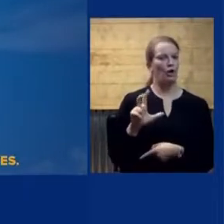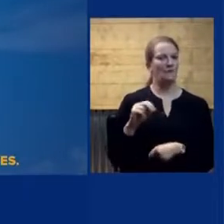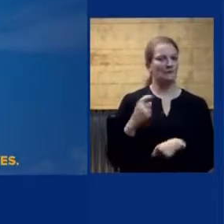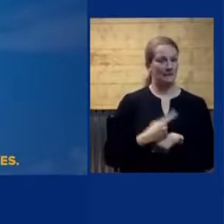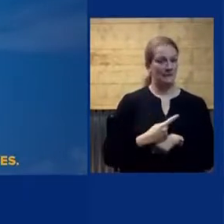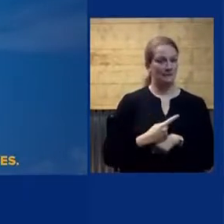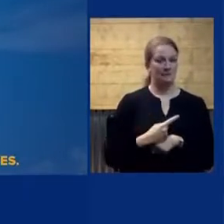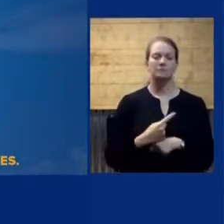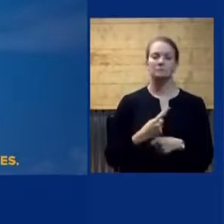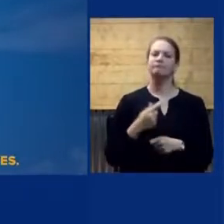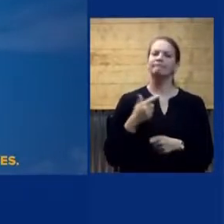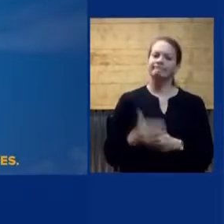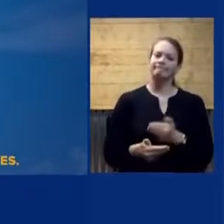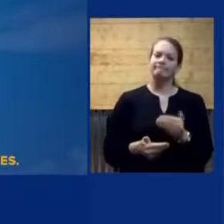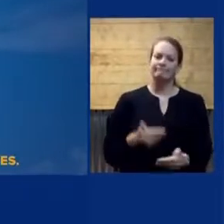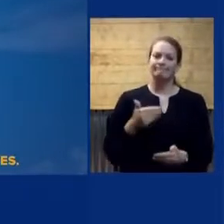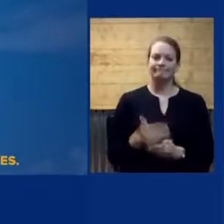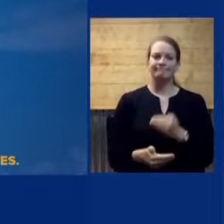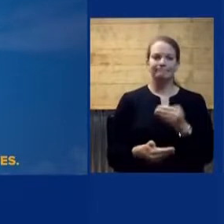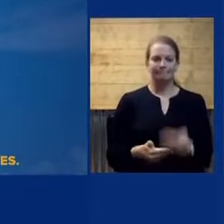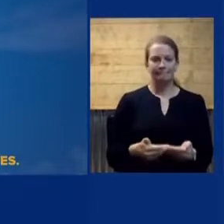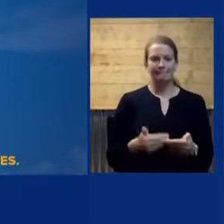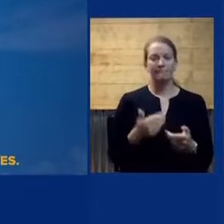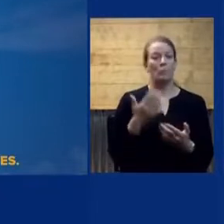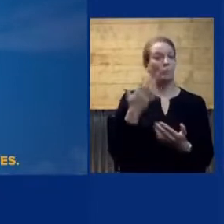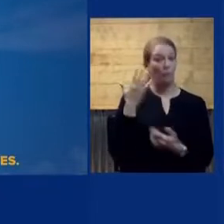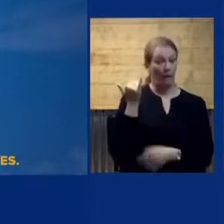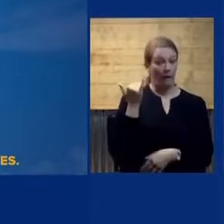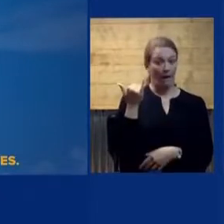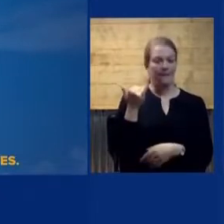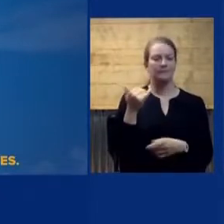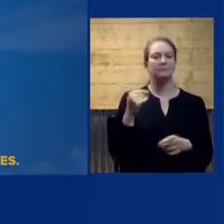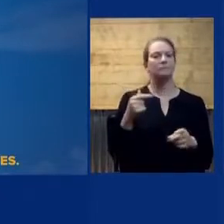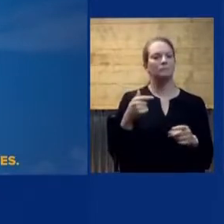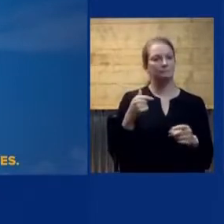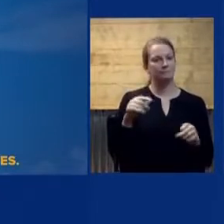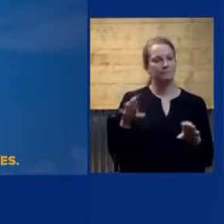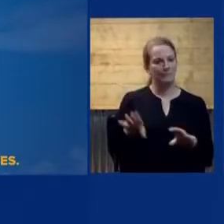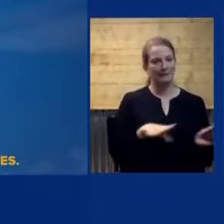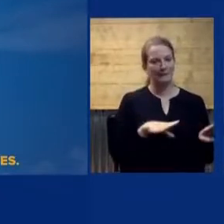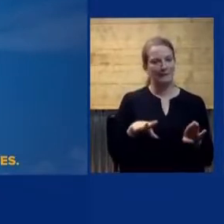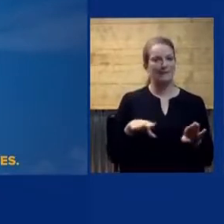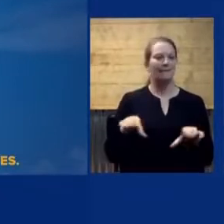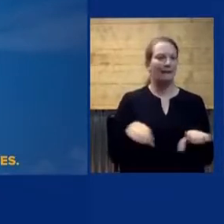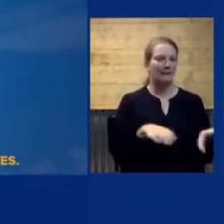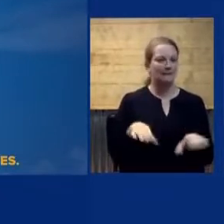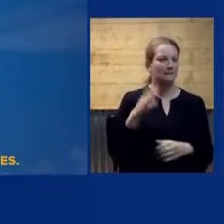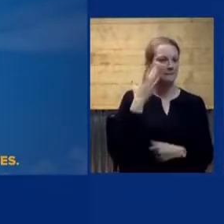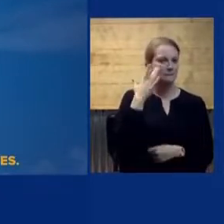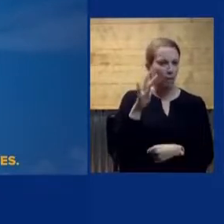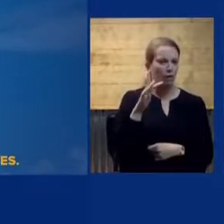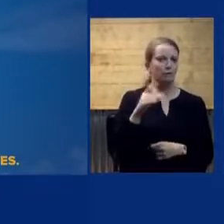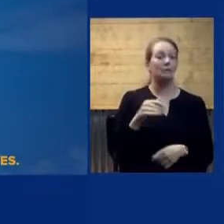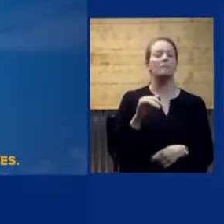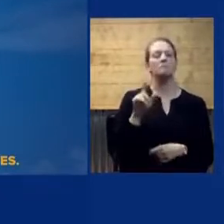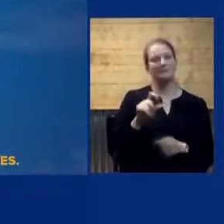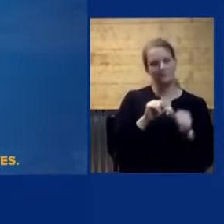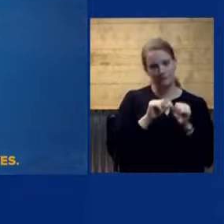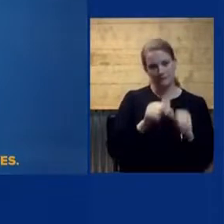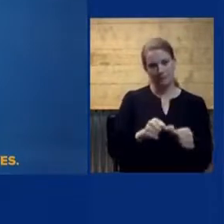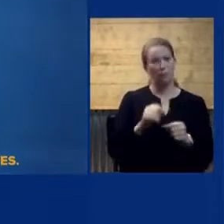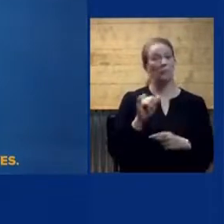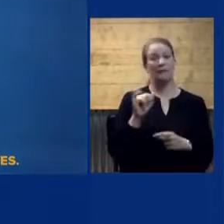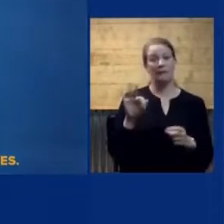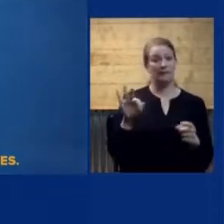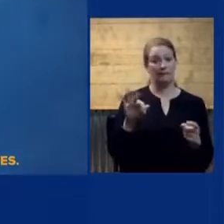progress because we're acting smart, and we have to continue to act smart, because if we don't act smart, you'll see those numbers